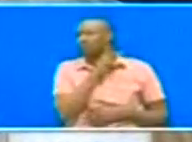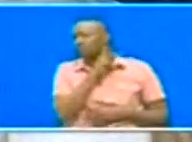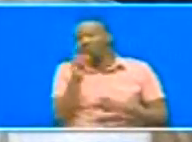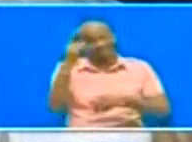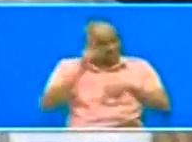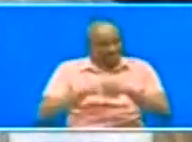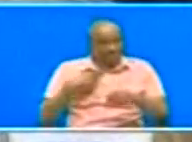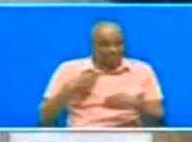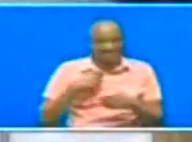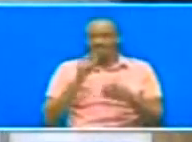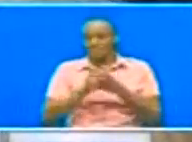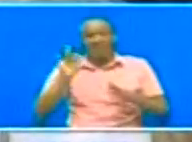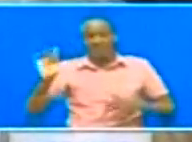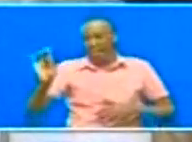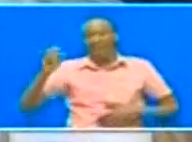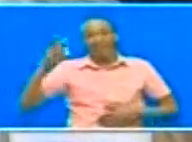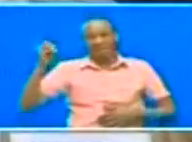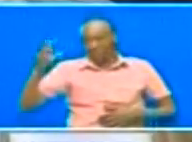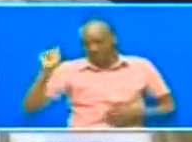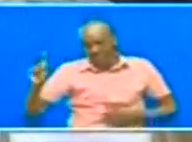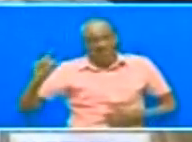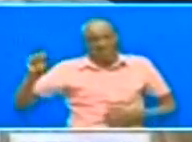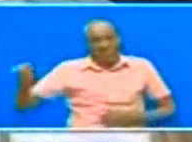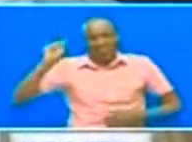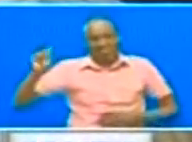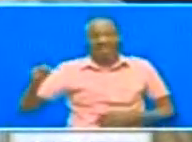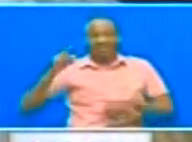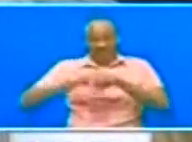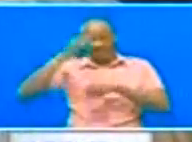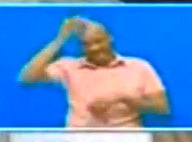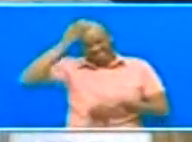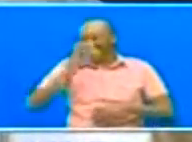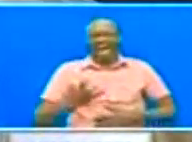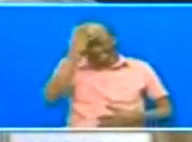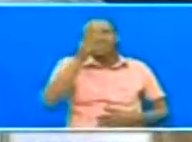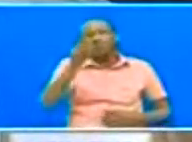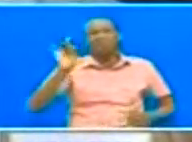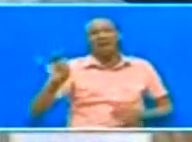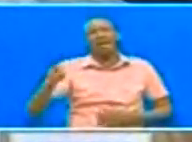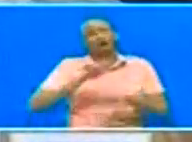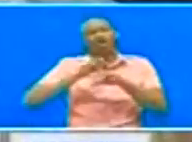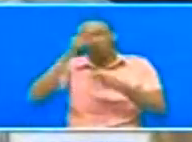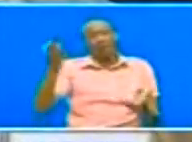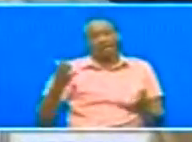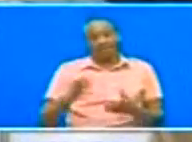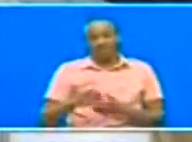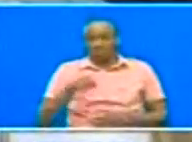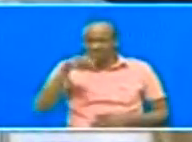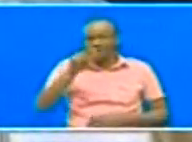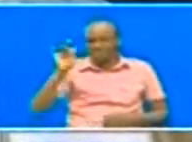time, so I kept pressing the bell. At a point when the nurses were so mad because I kept pressing the bell, and they told me